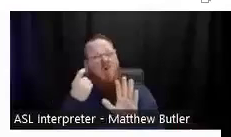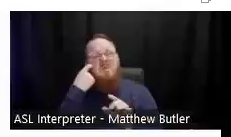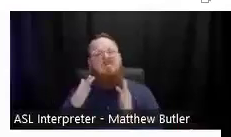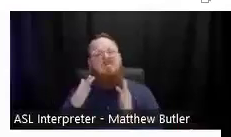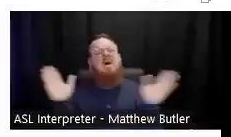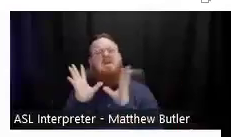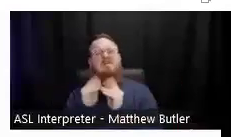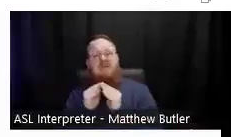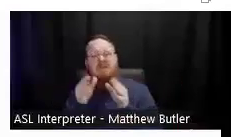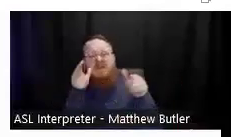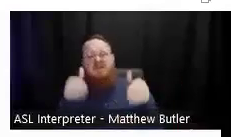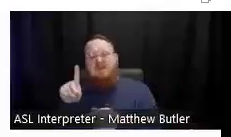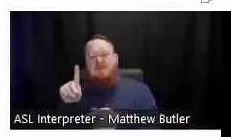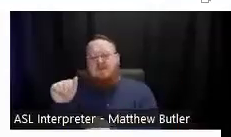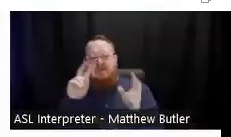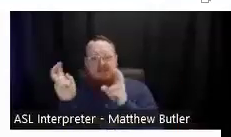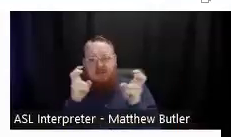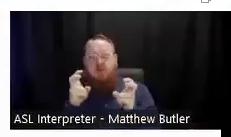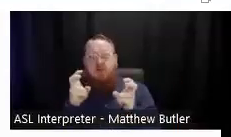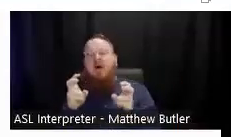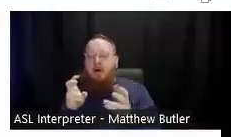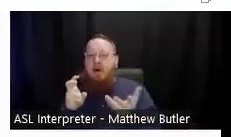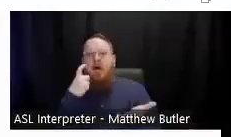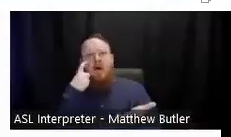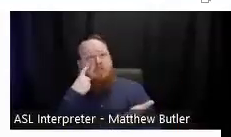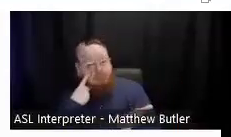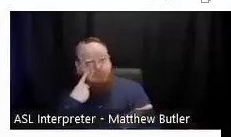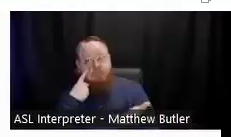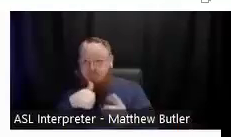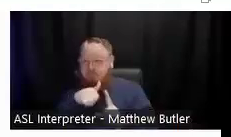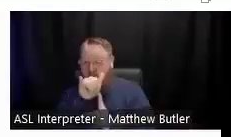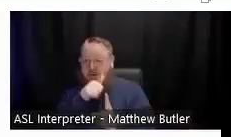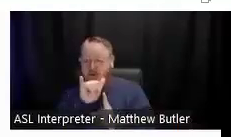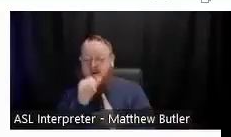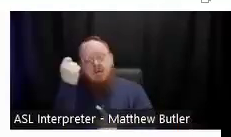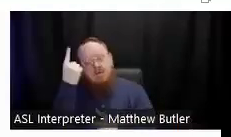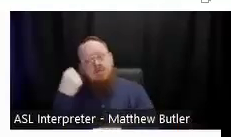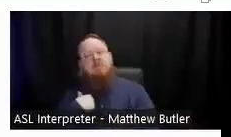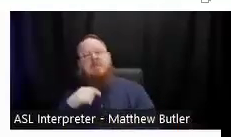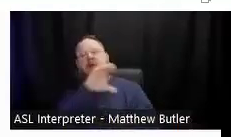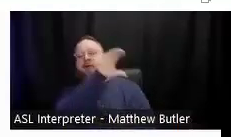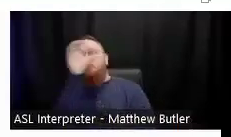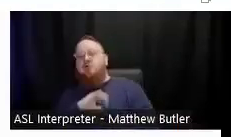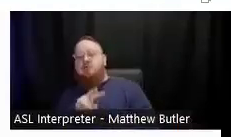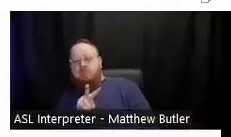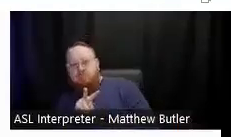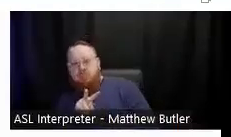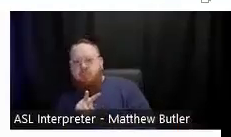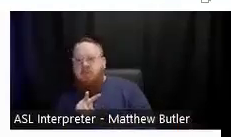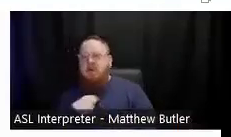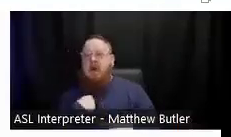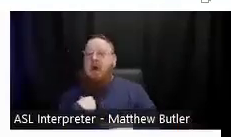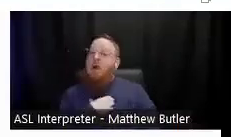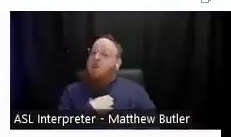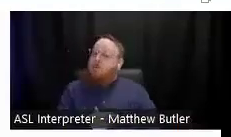disability issues, and there was some bullying going on, and I wished I was in the meeting. I was on a Zoom call, and so I didn't have a chance to